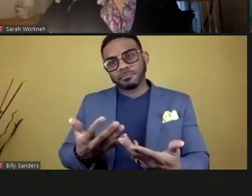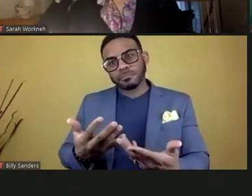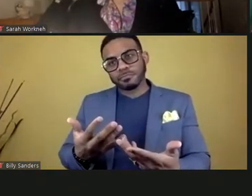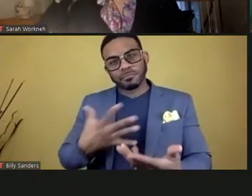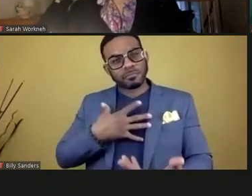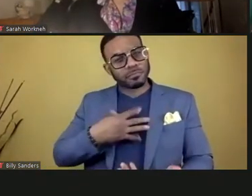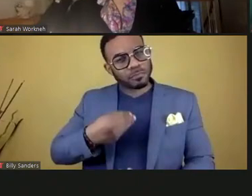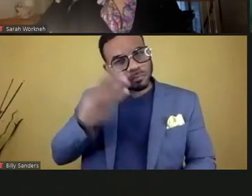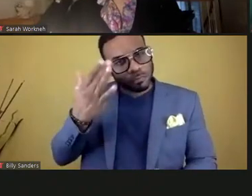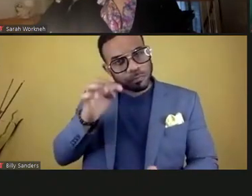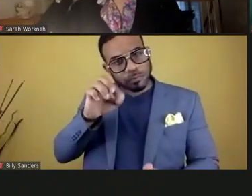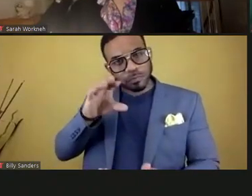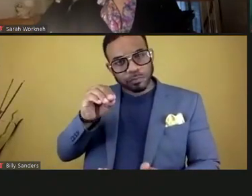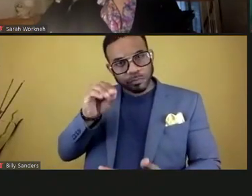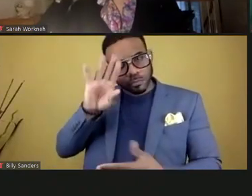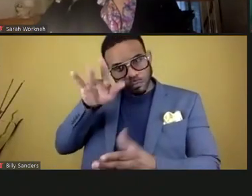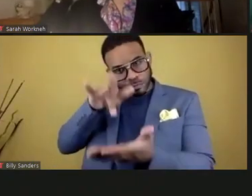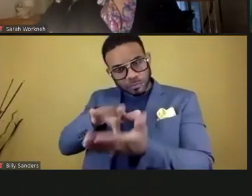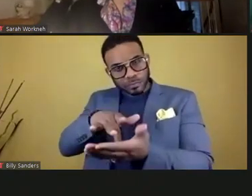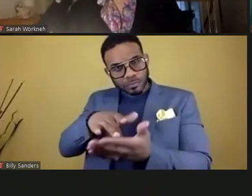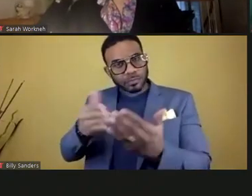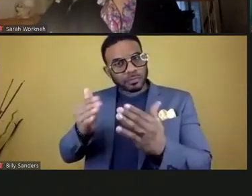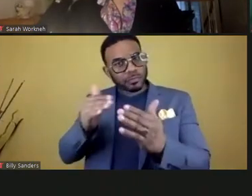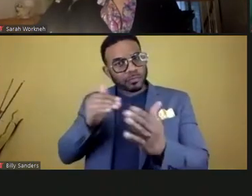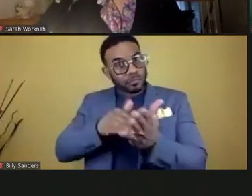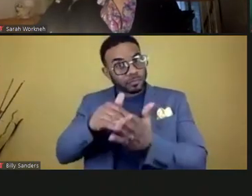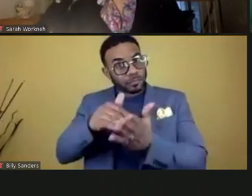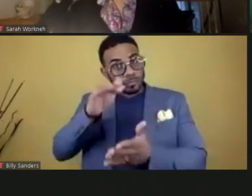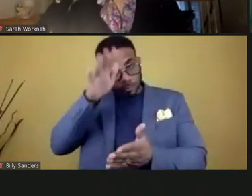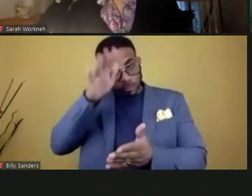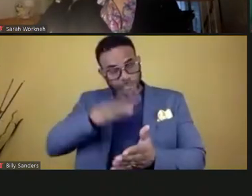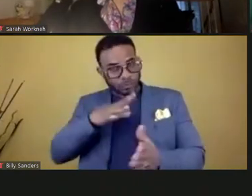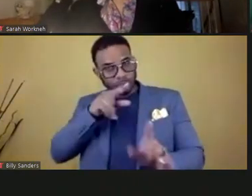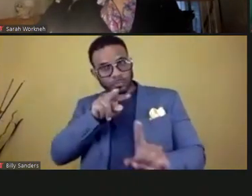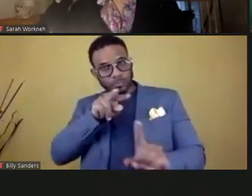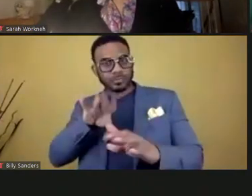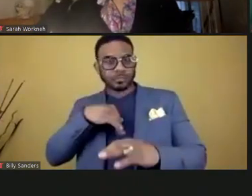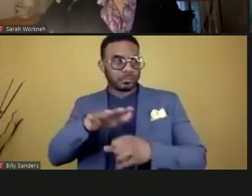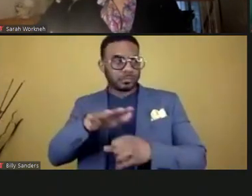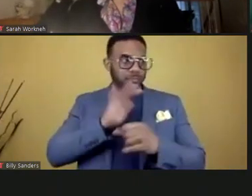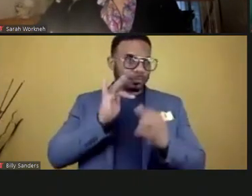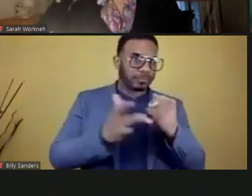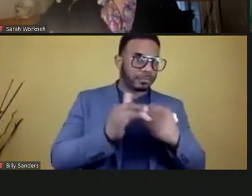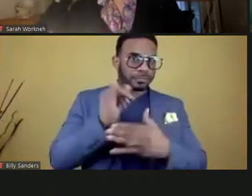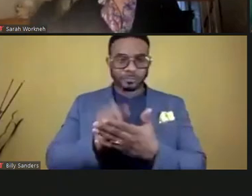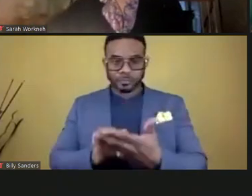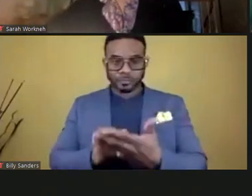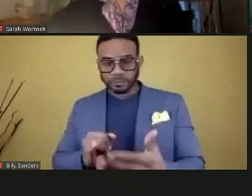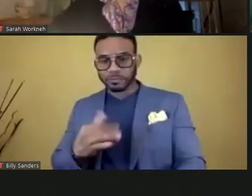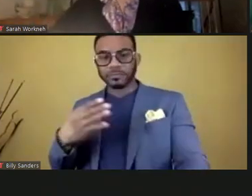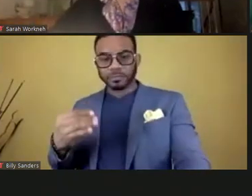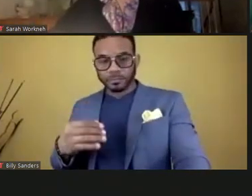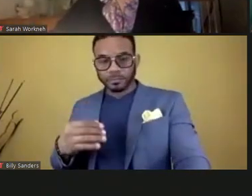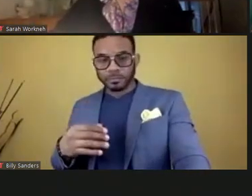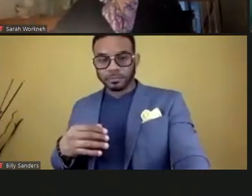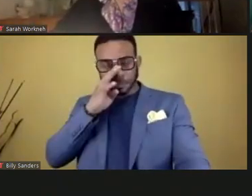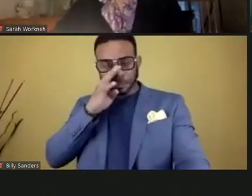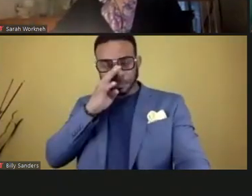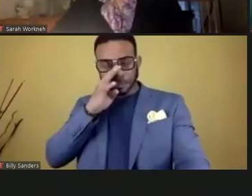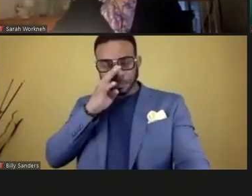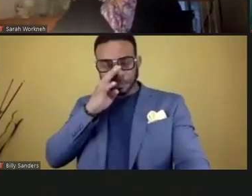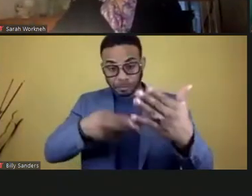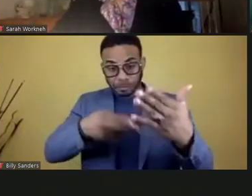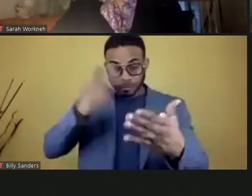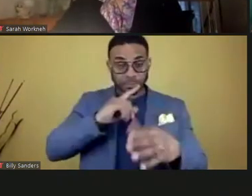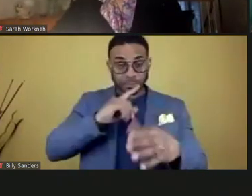white Eurocentrist, often masculinist perspective, especially within our field of technology and art. And those